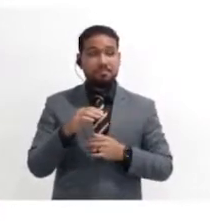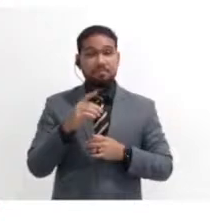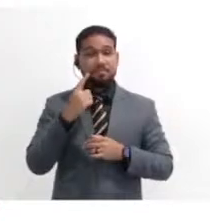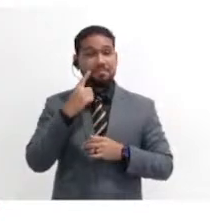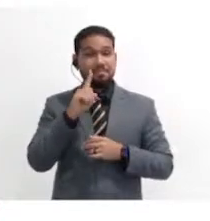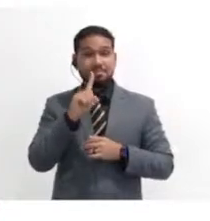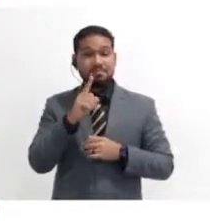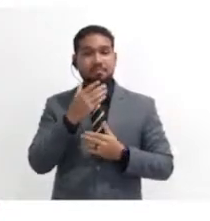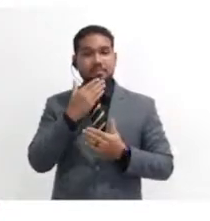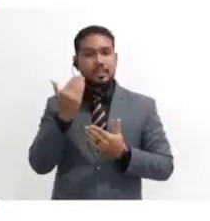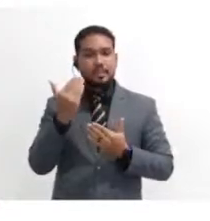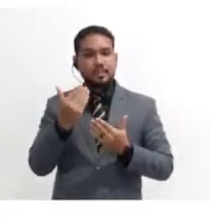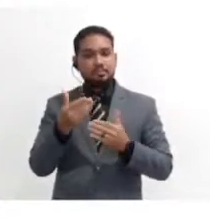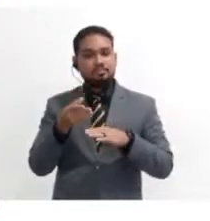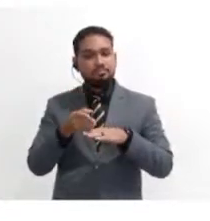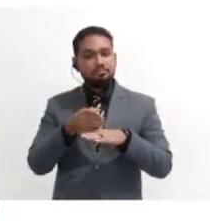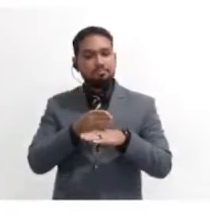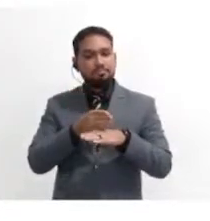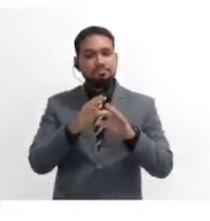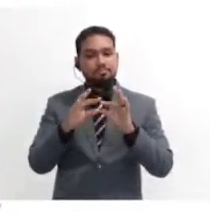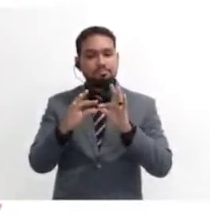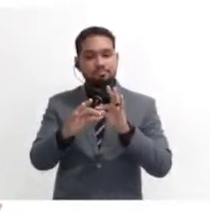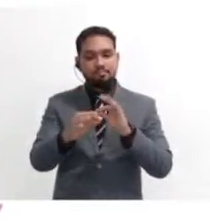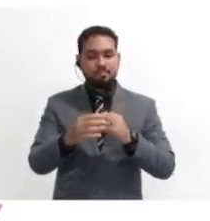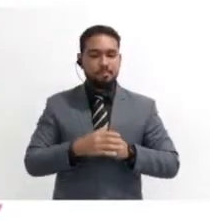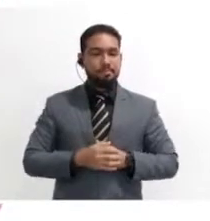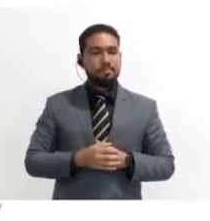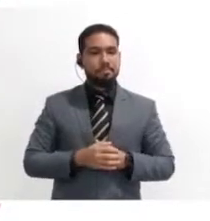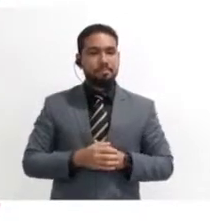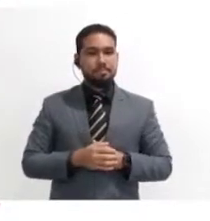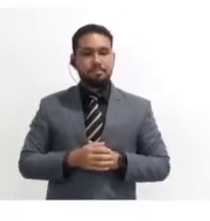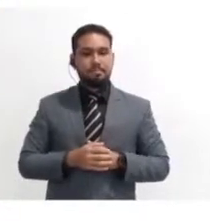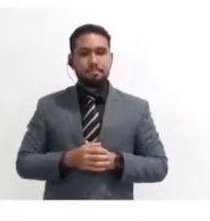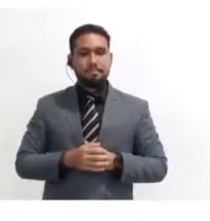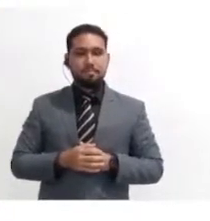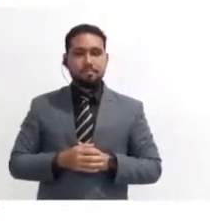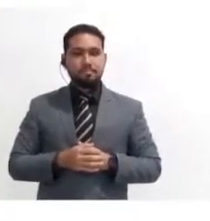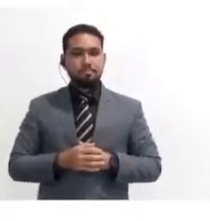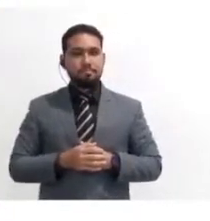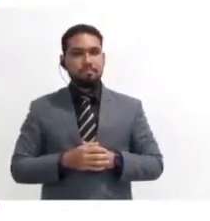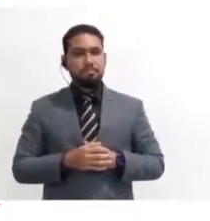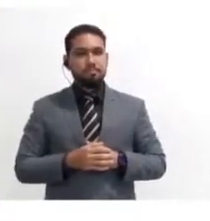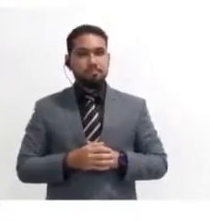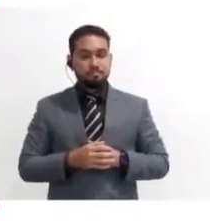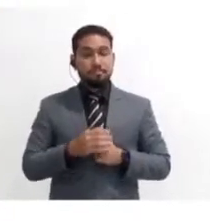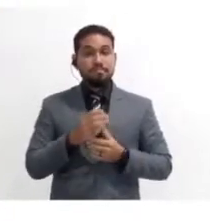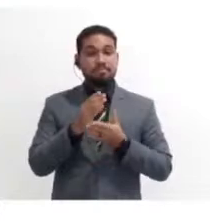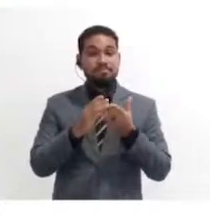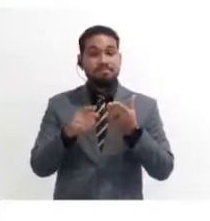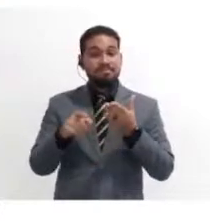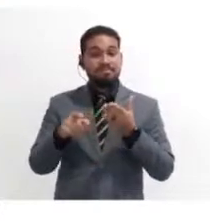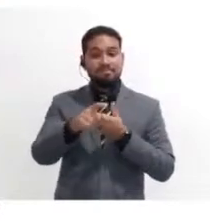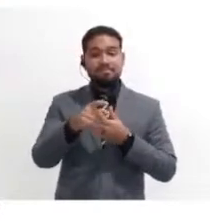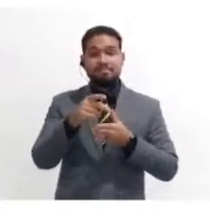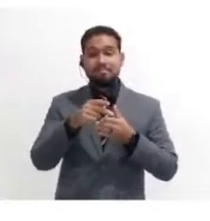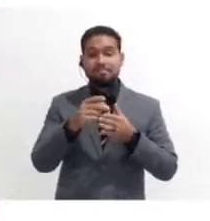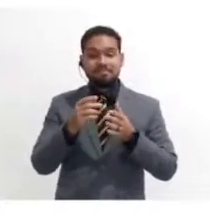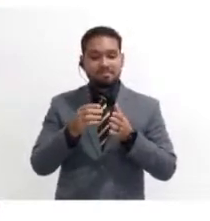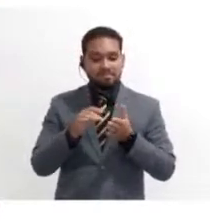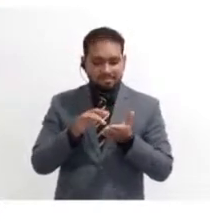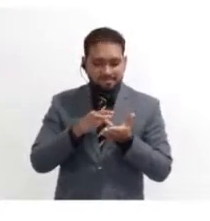is called fine pitch, so essentially the same kind of structure, but just smaller pitch and smaller mounted height.